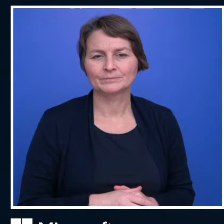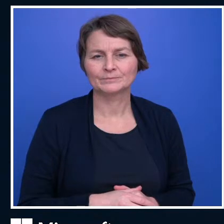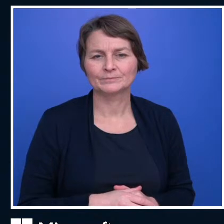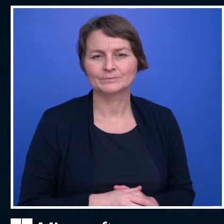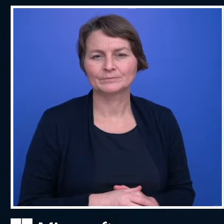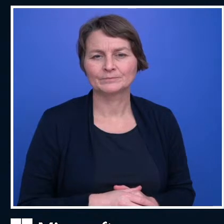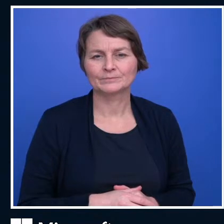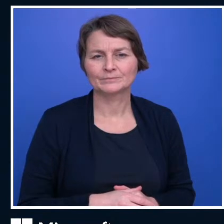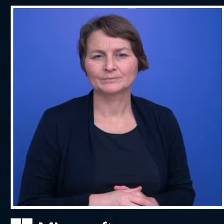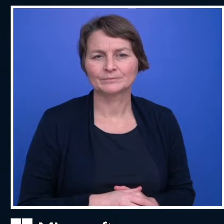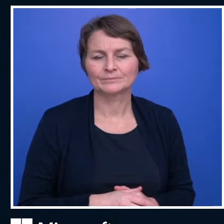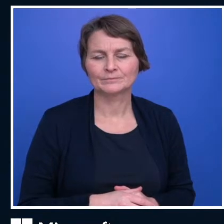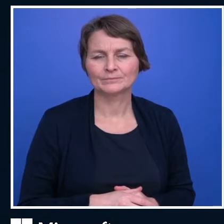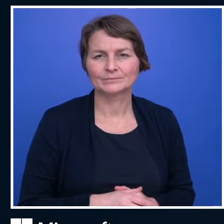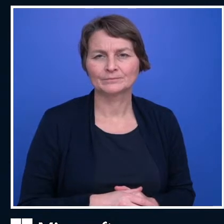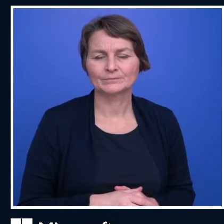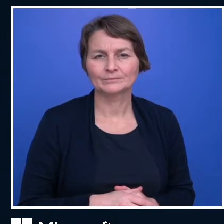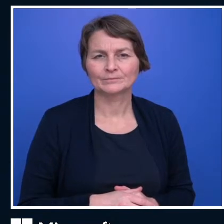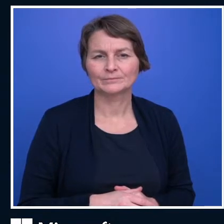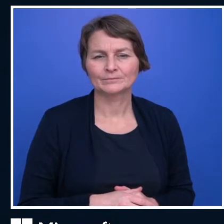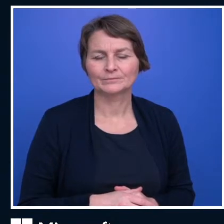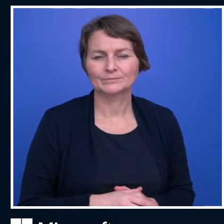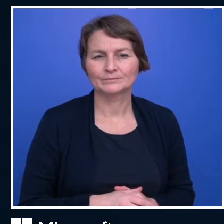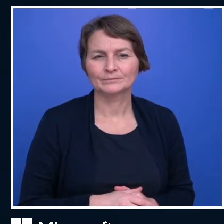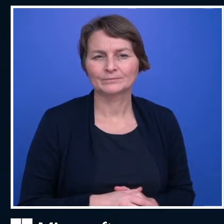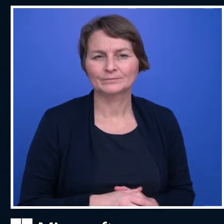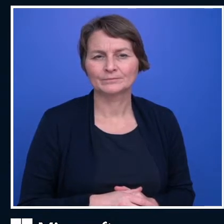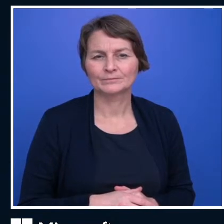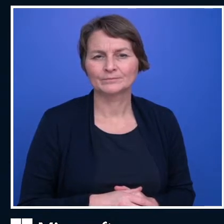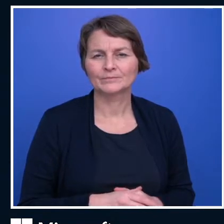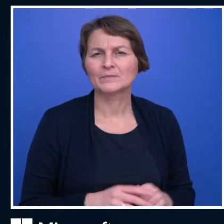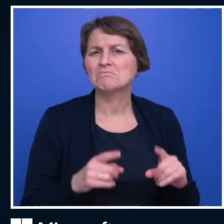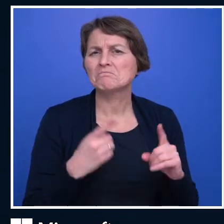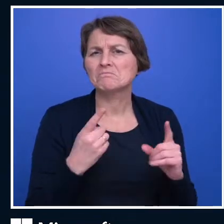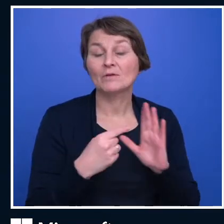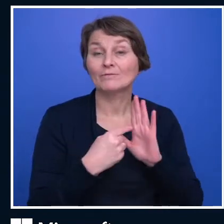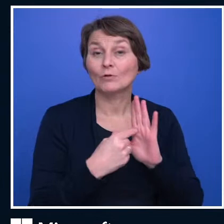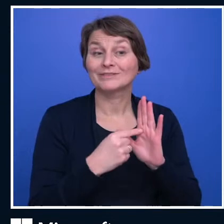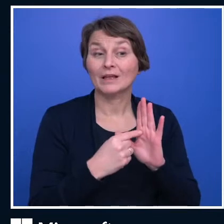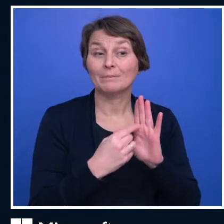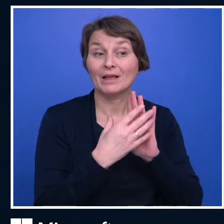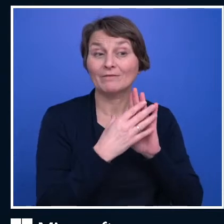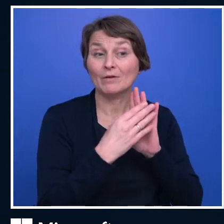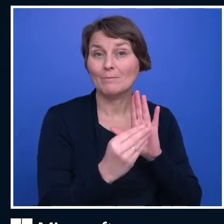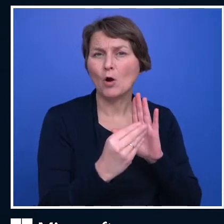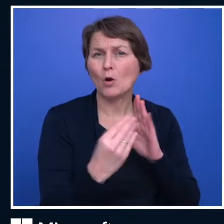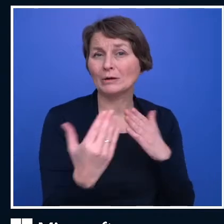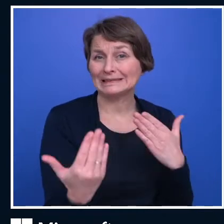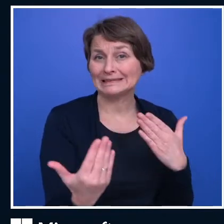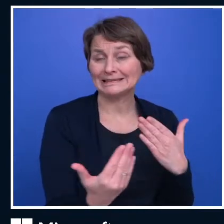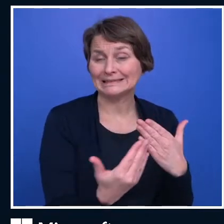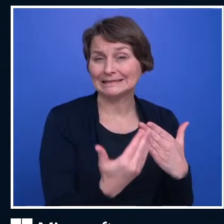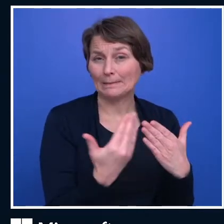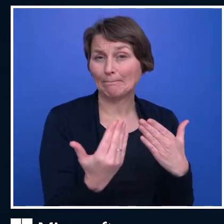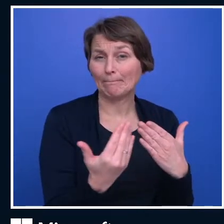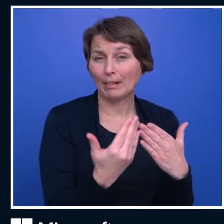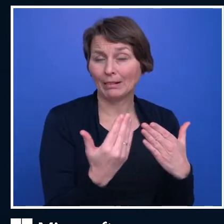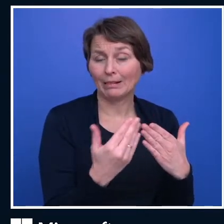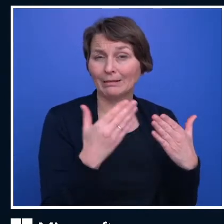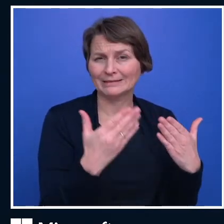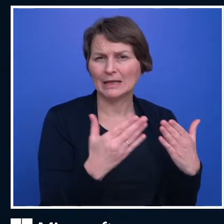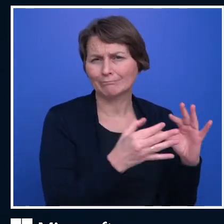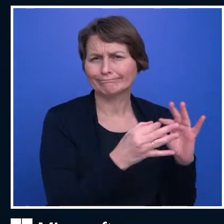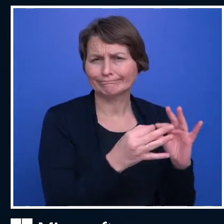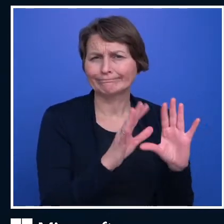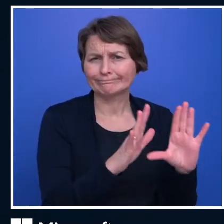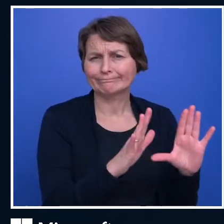could be anything. It could be a TensorFlow model too. But for simplicity, and for this talk, I've taken